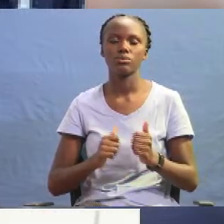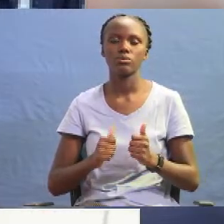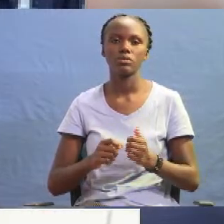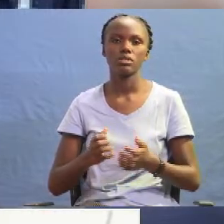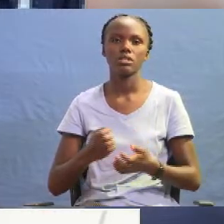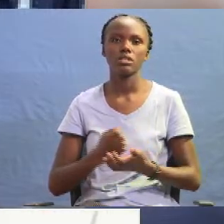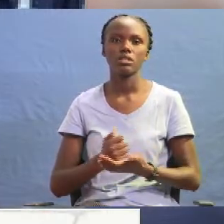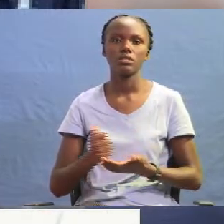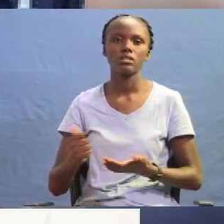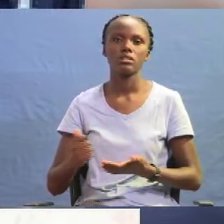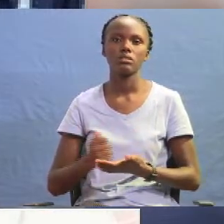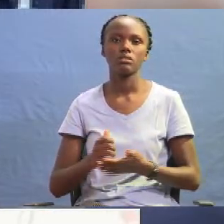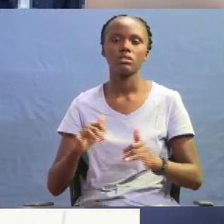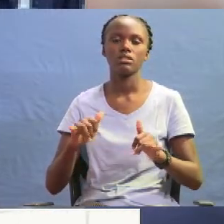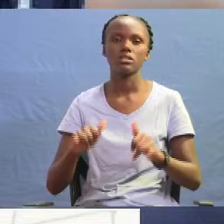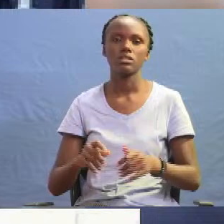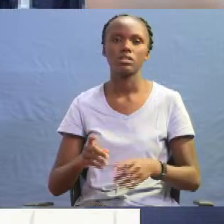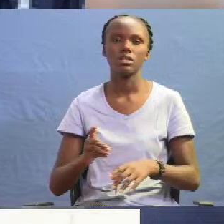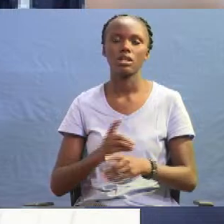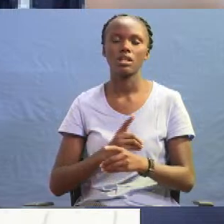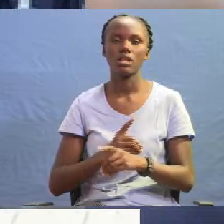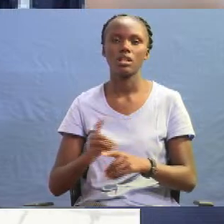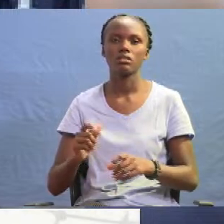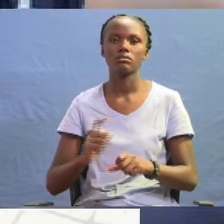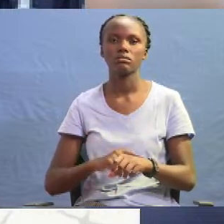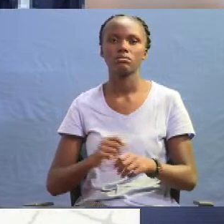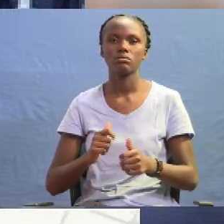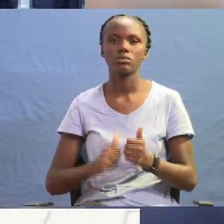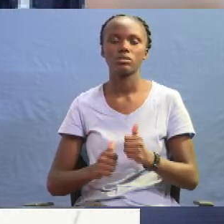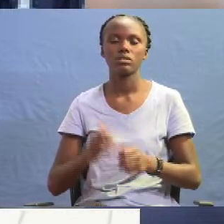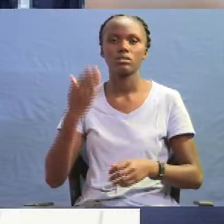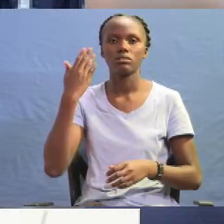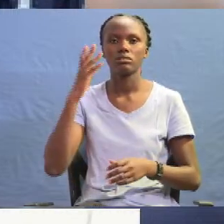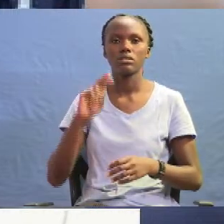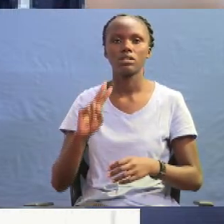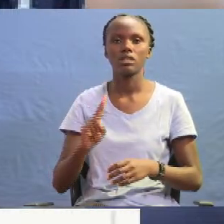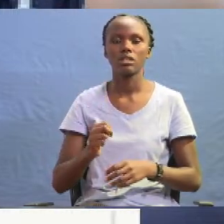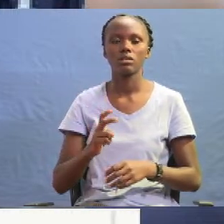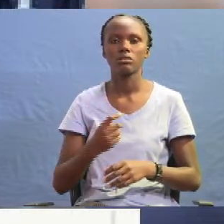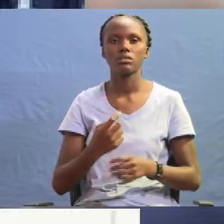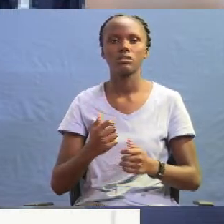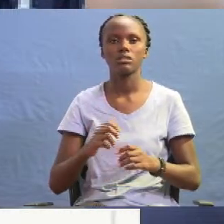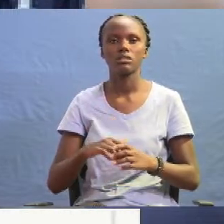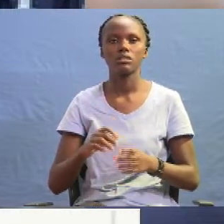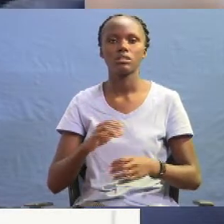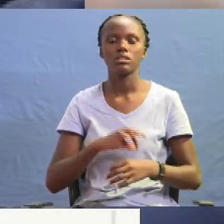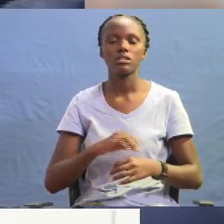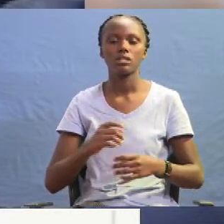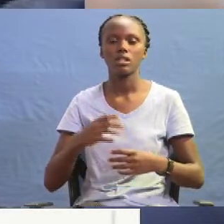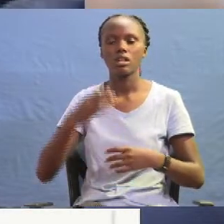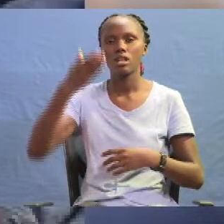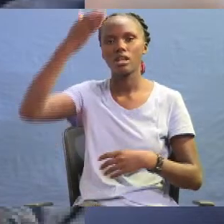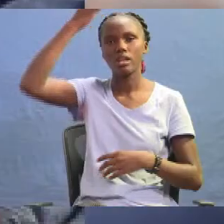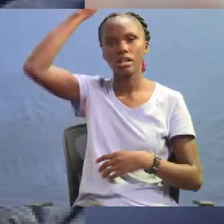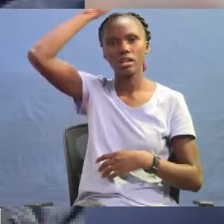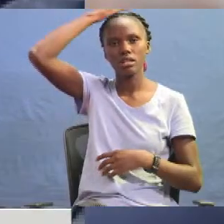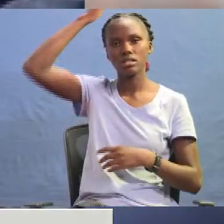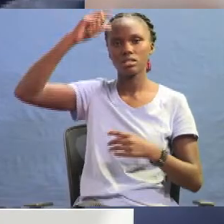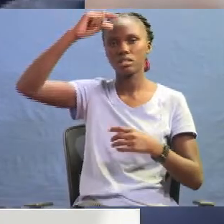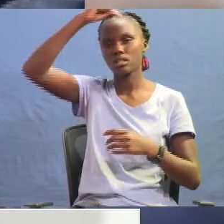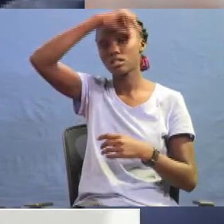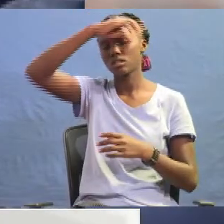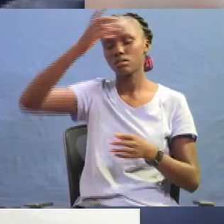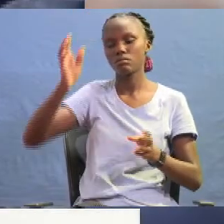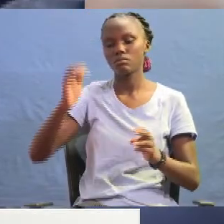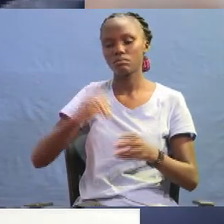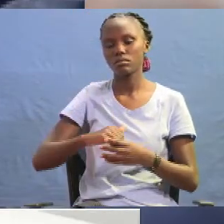suspension has delayed deployment and licensing for thousands of qualified nursing graduates, impacting their